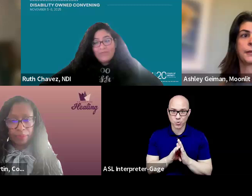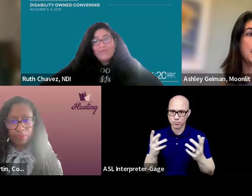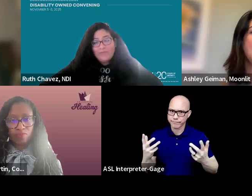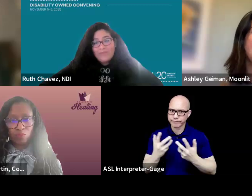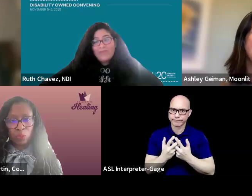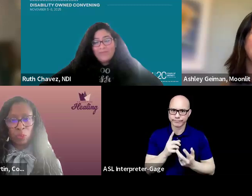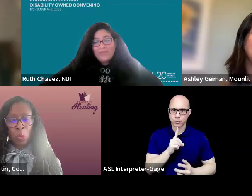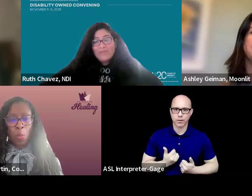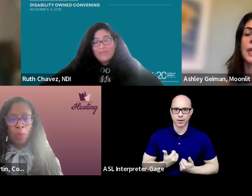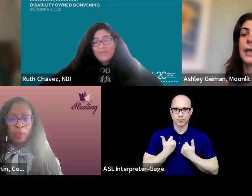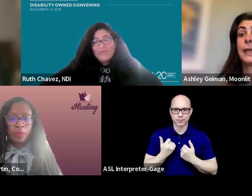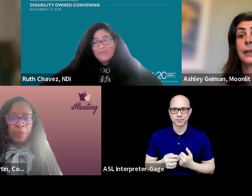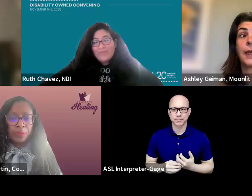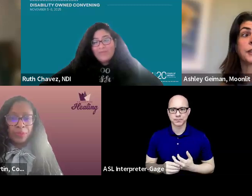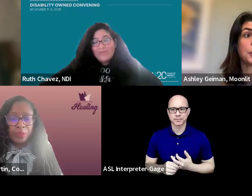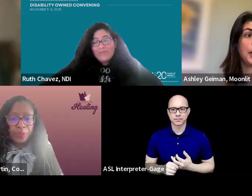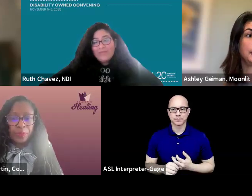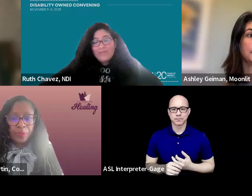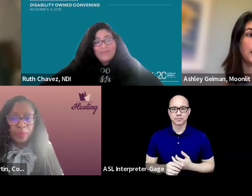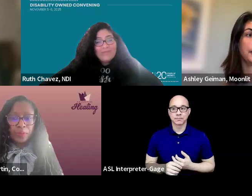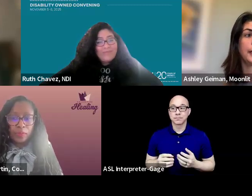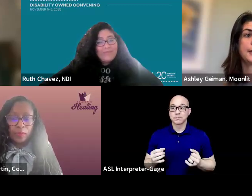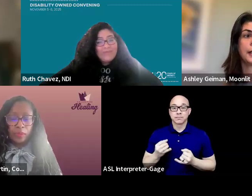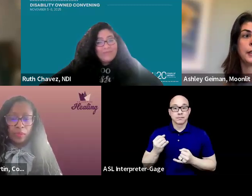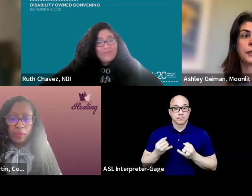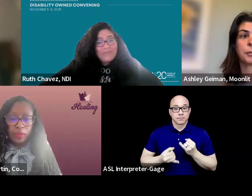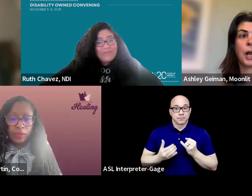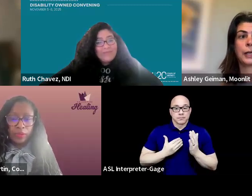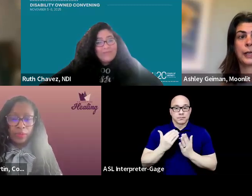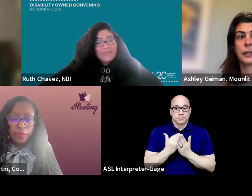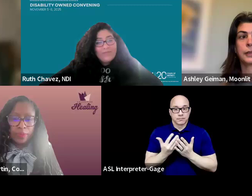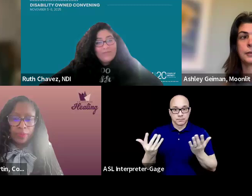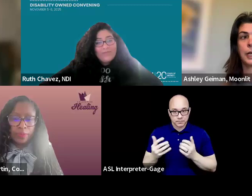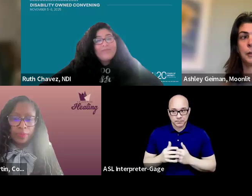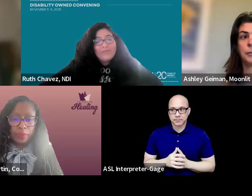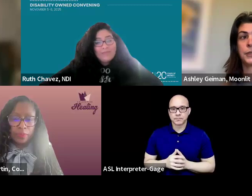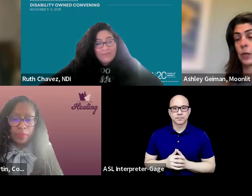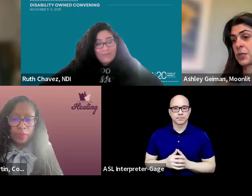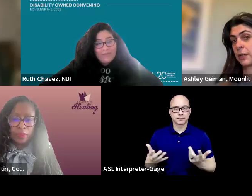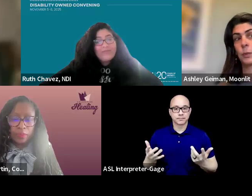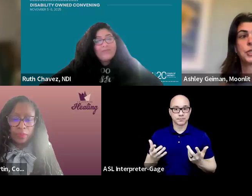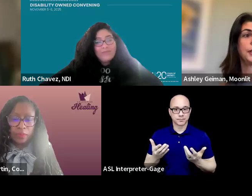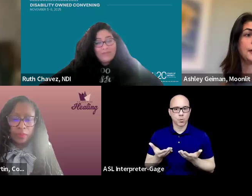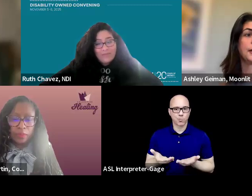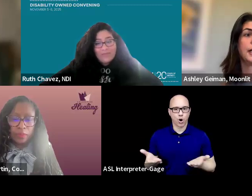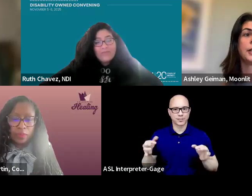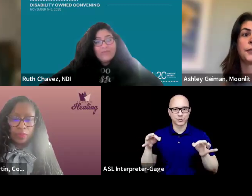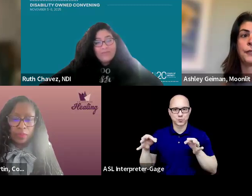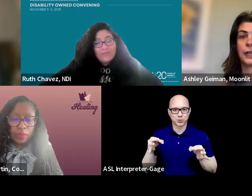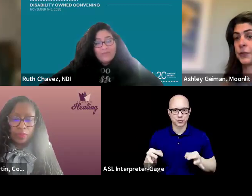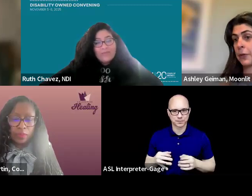life. And then the last one on the list is product description, which